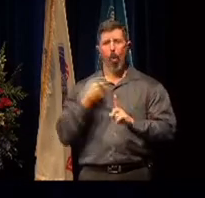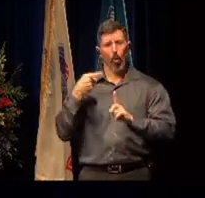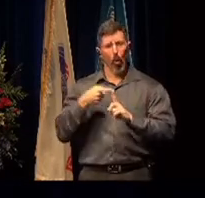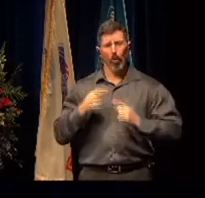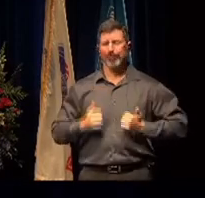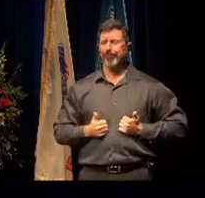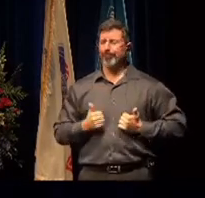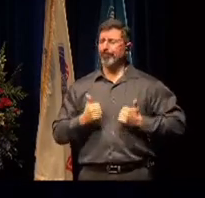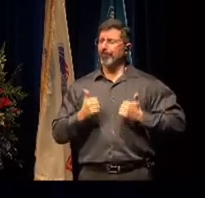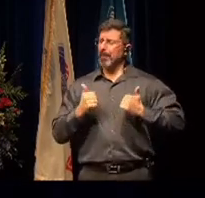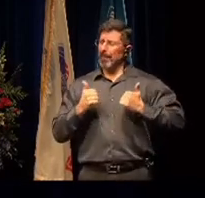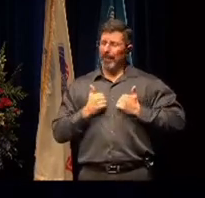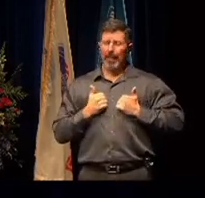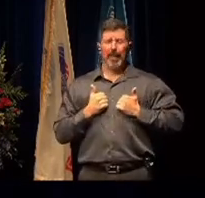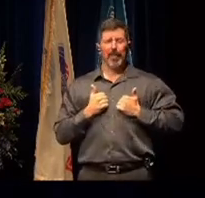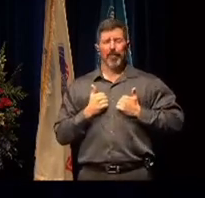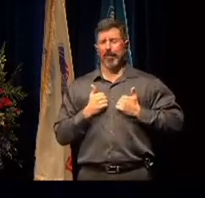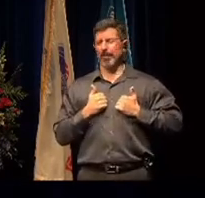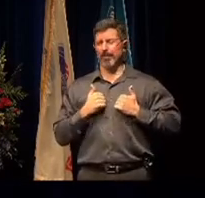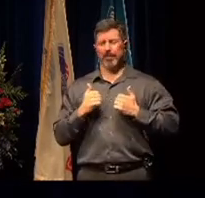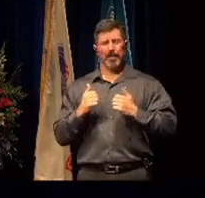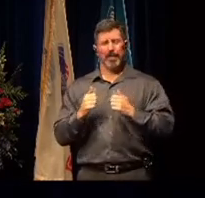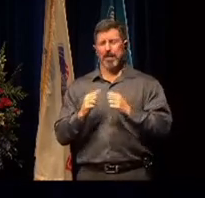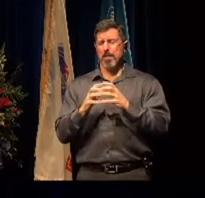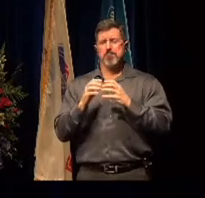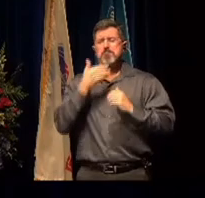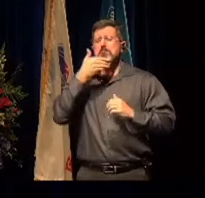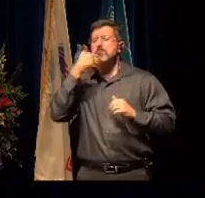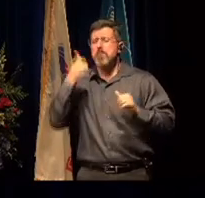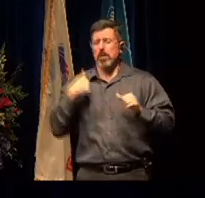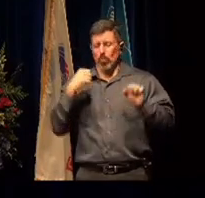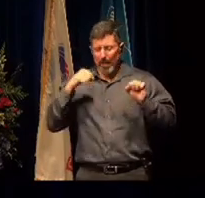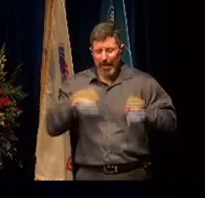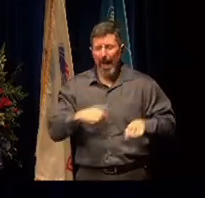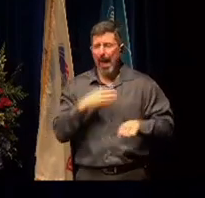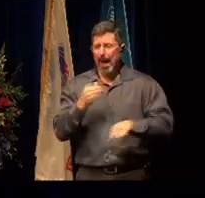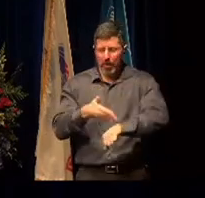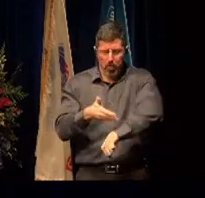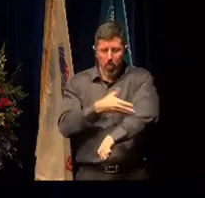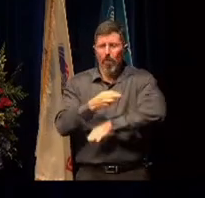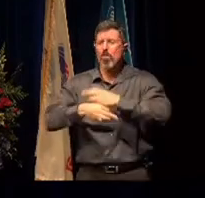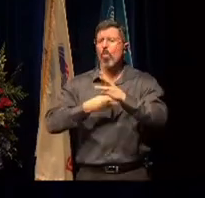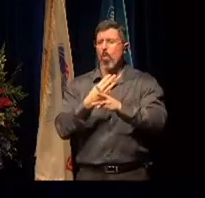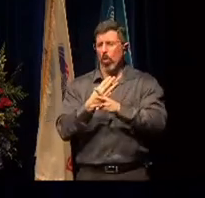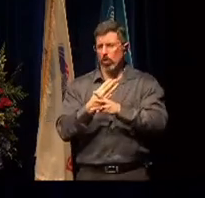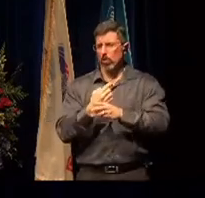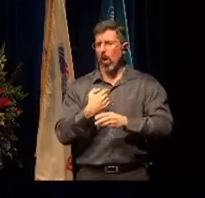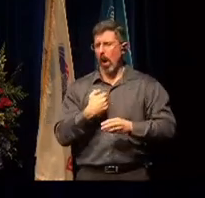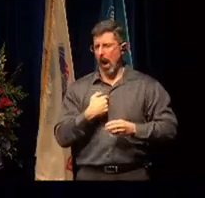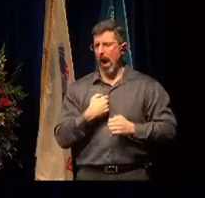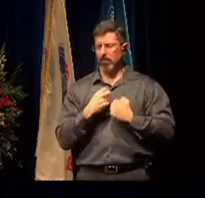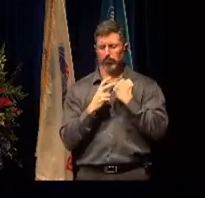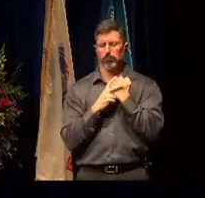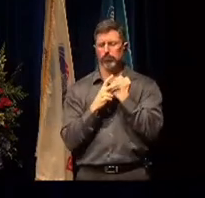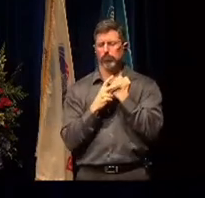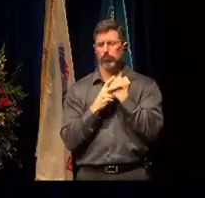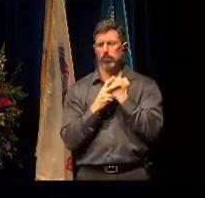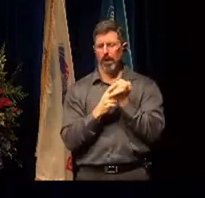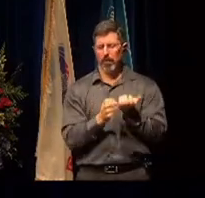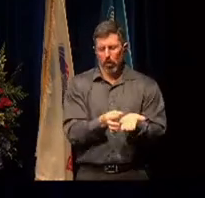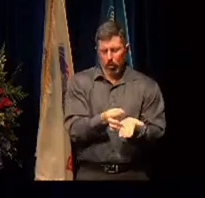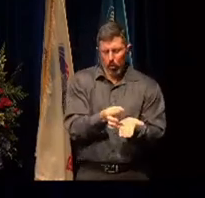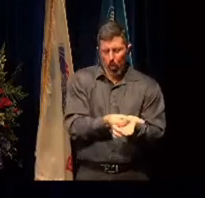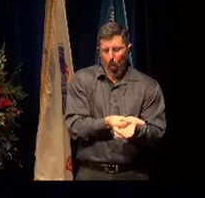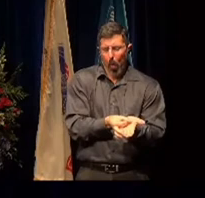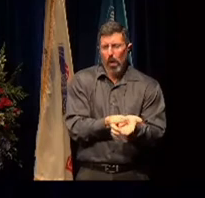the fullest, but to leave this world better than we found it. And so I keep this with me. I think he gave it to me because that's what